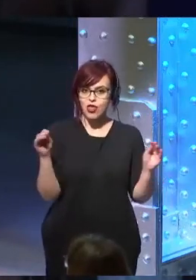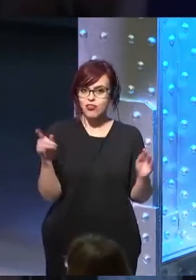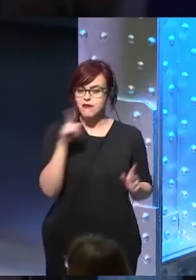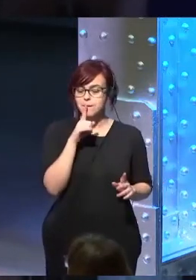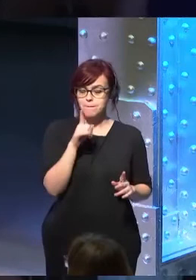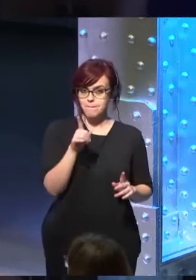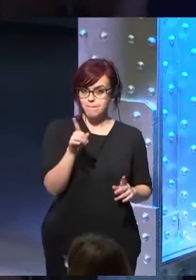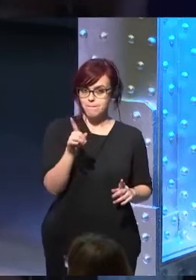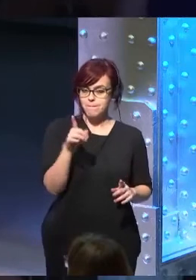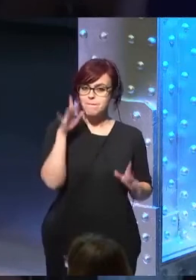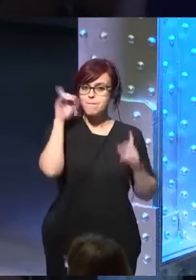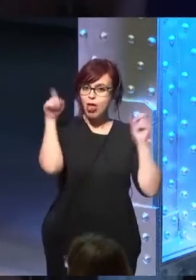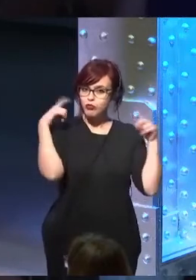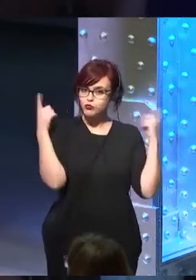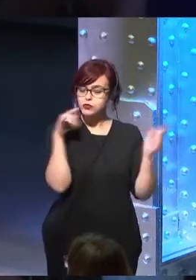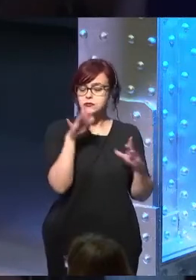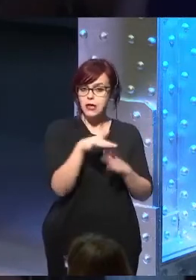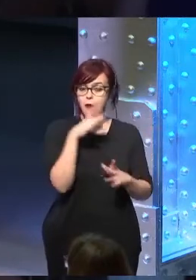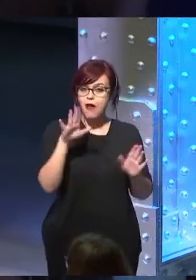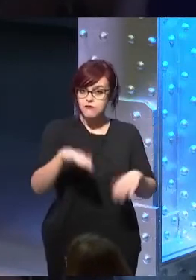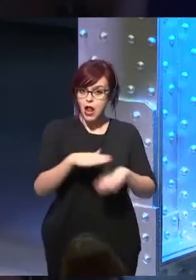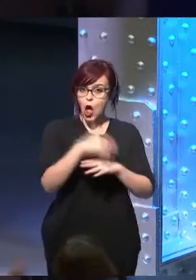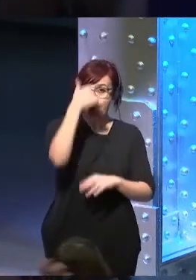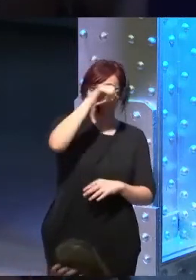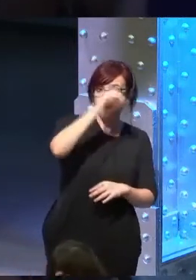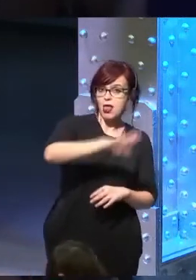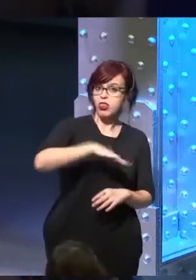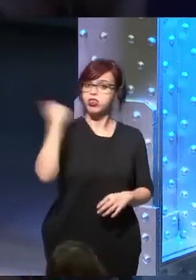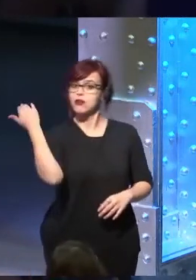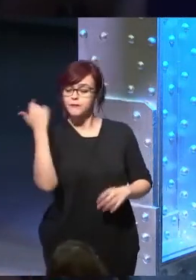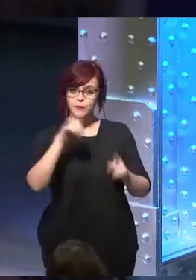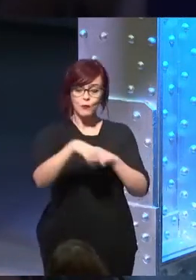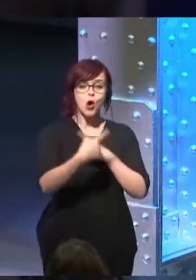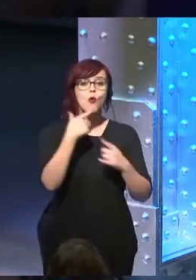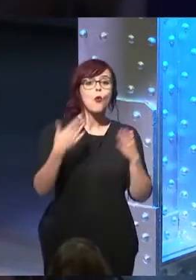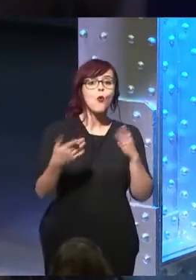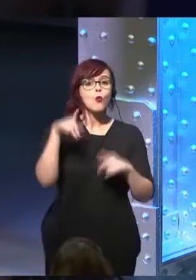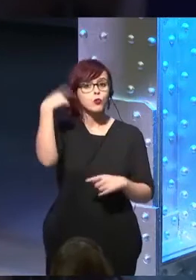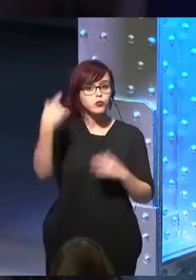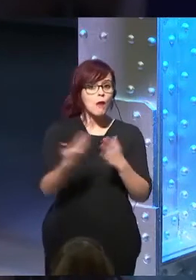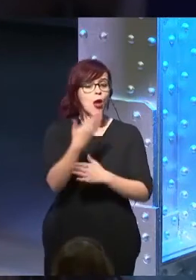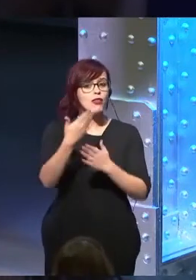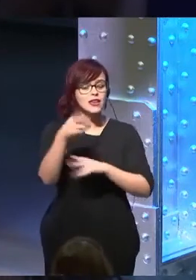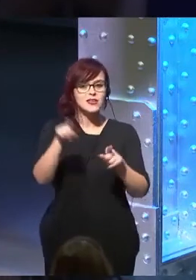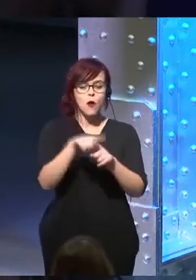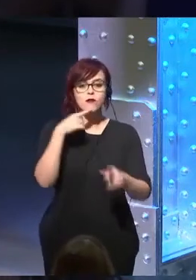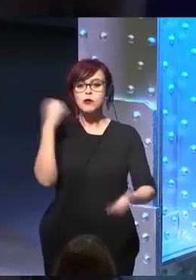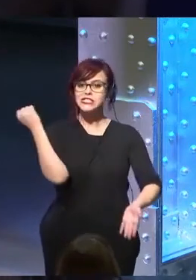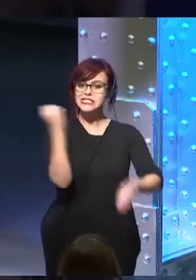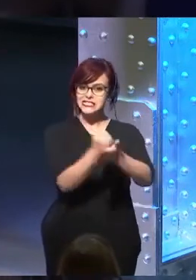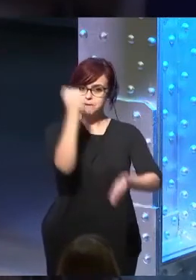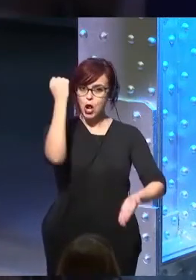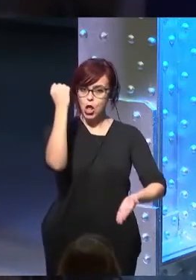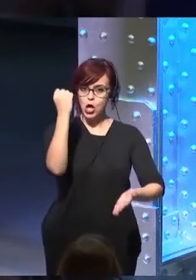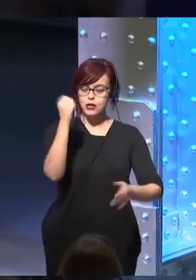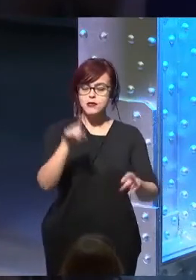has, beyond everything else, entered modern culture and has remained a symbol of vicious opposition